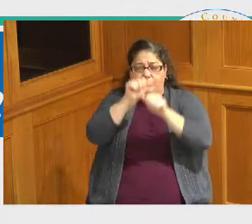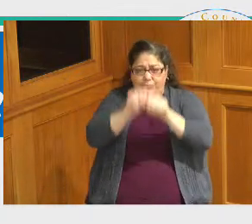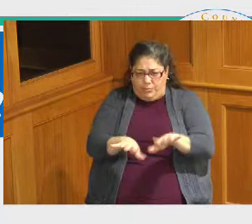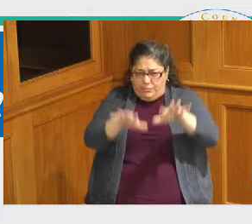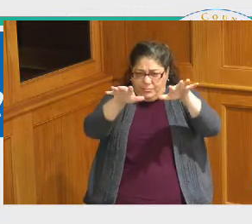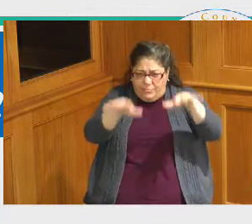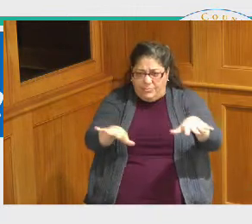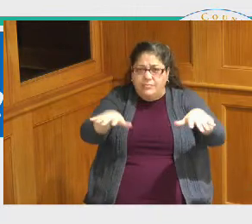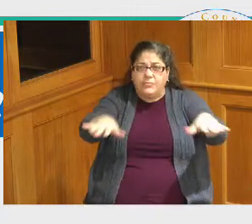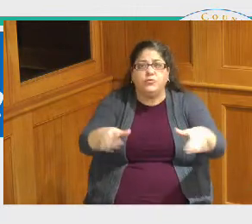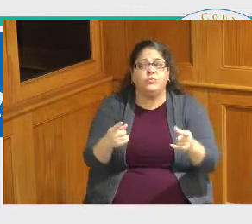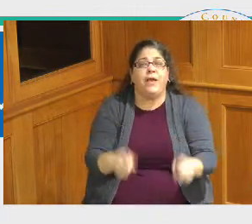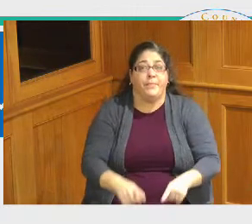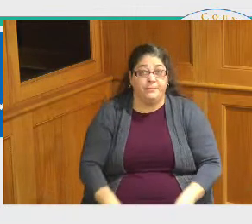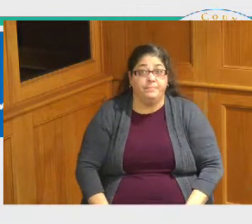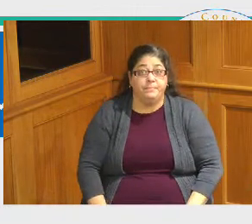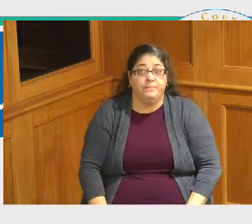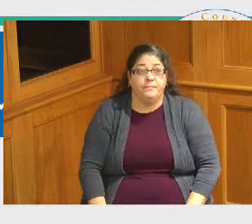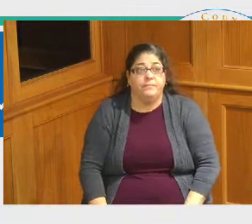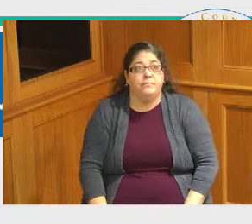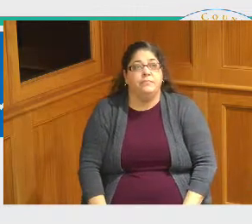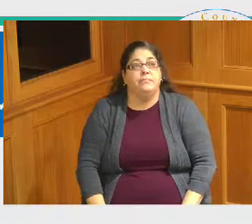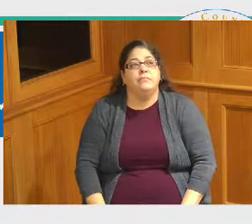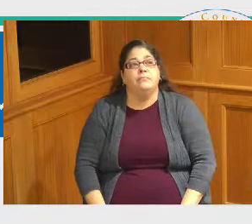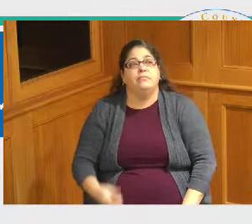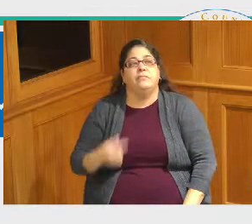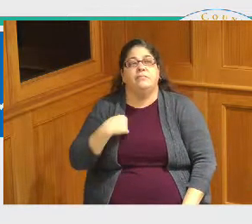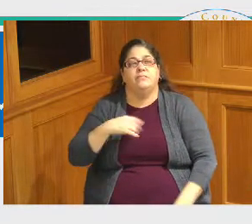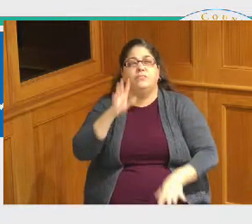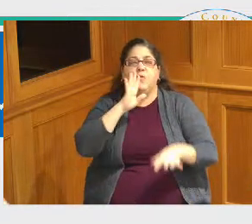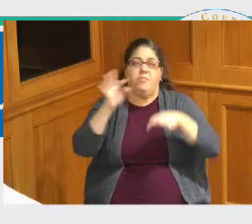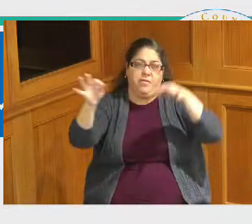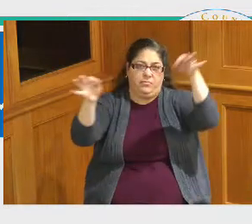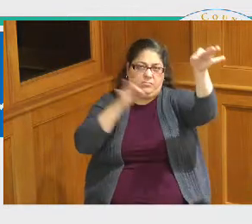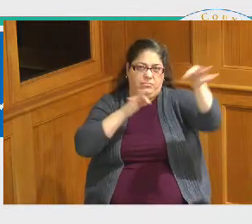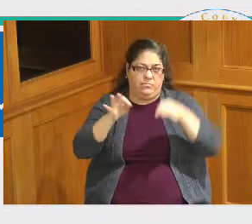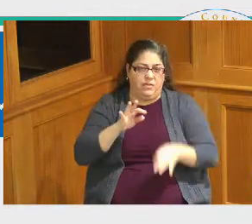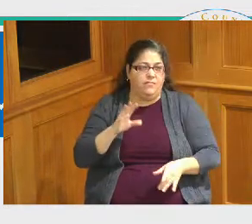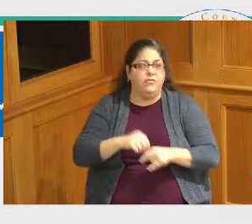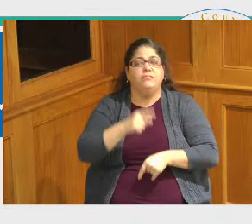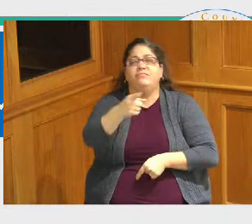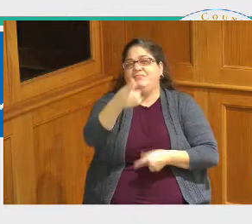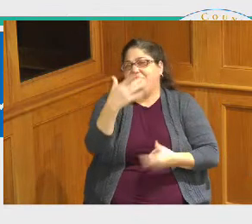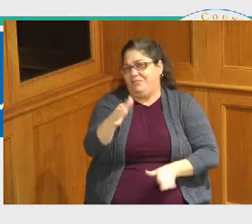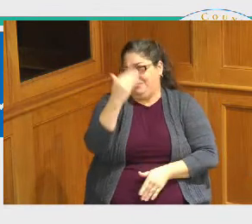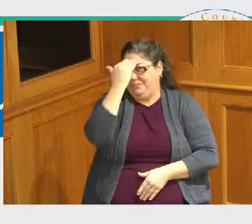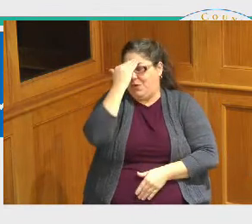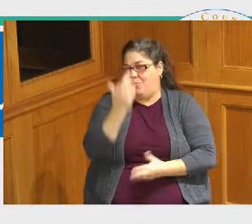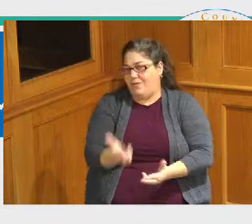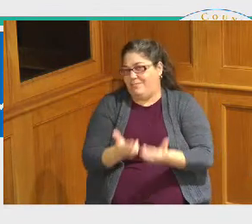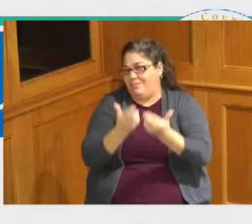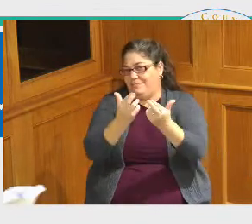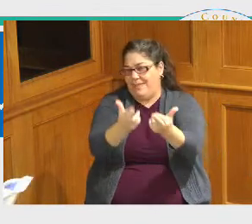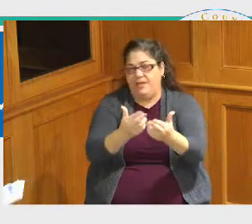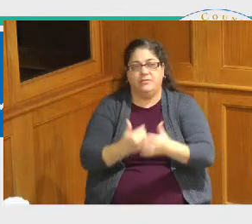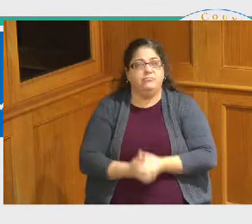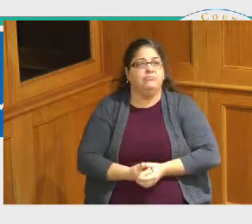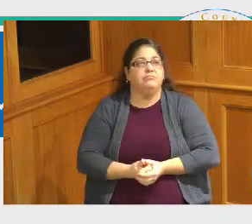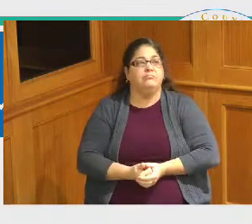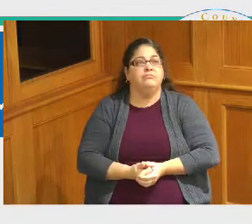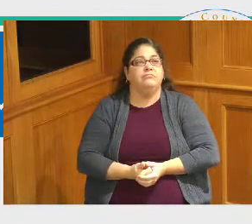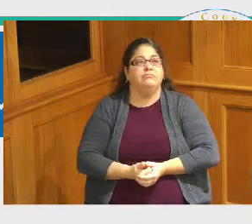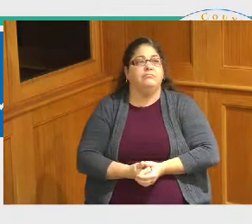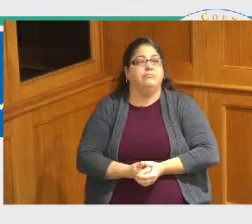to happen. So I'm going to go over a few of those. And you already know the recommendations, and we're totally